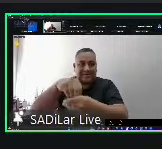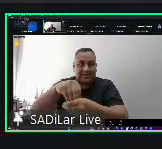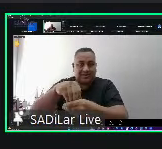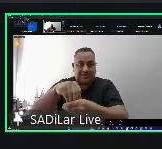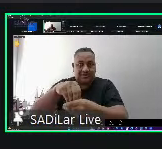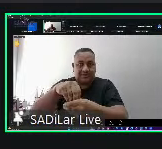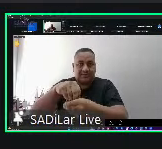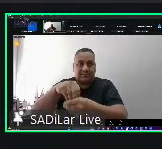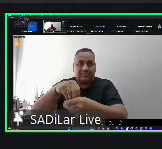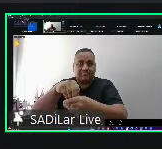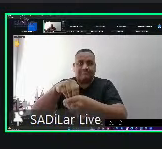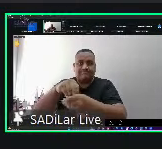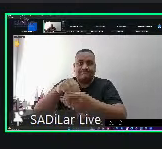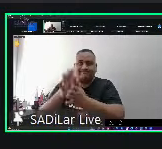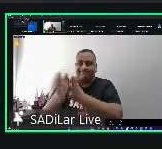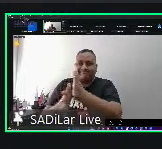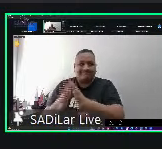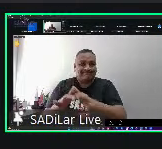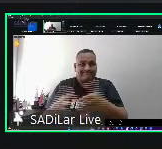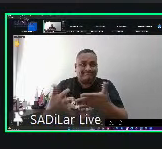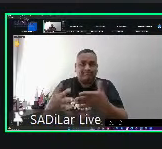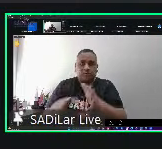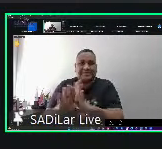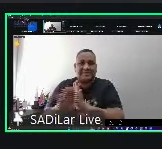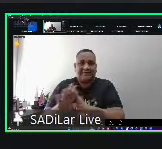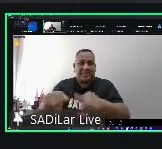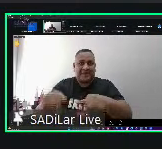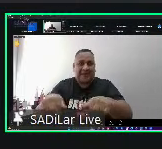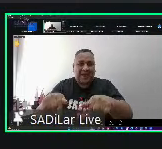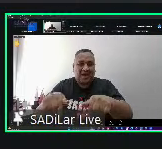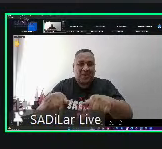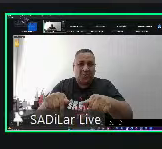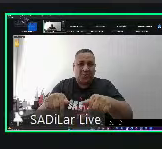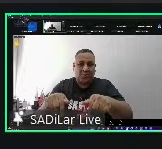the organizations, what we are doing internally,